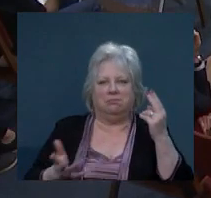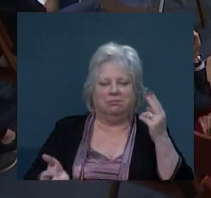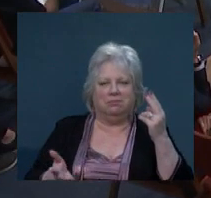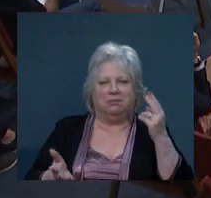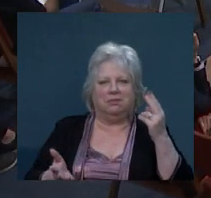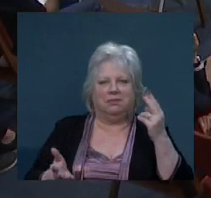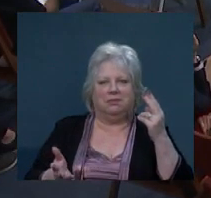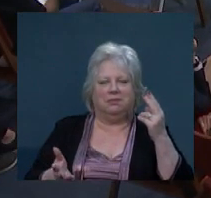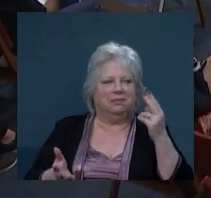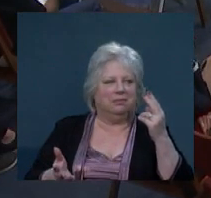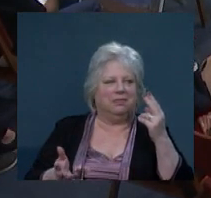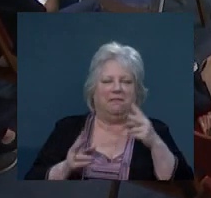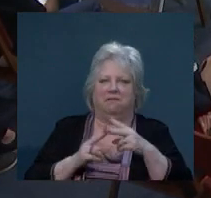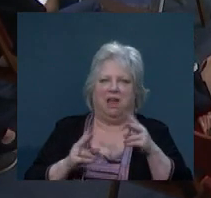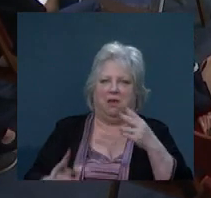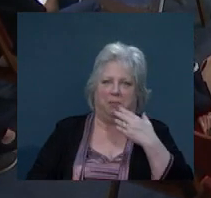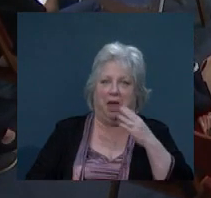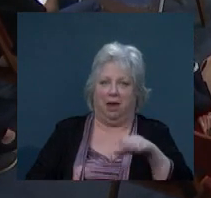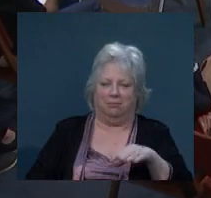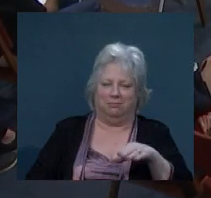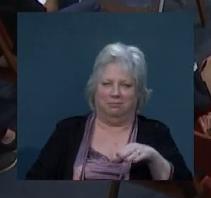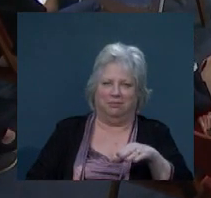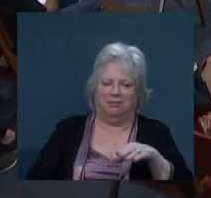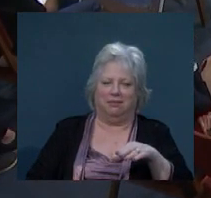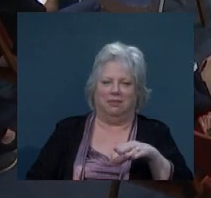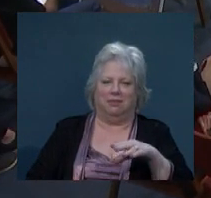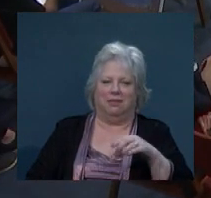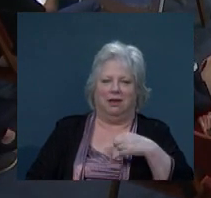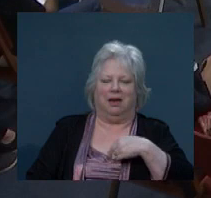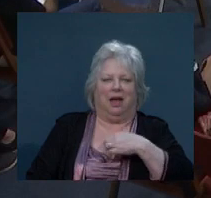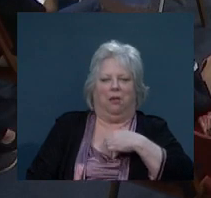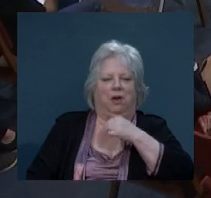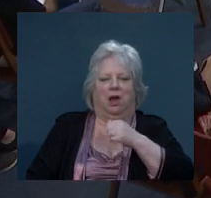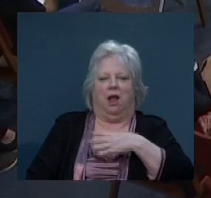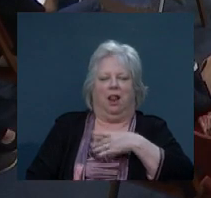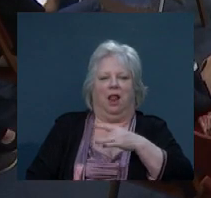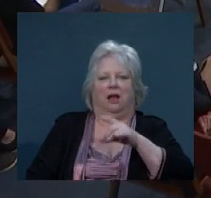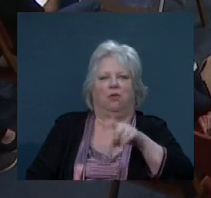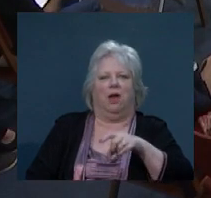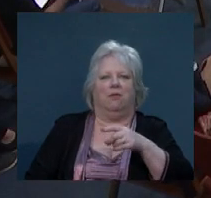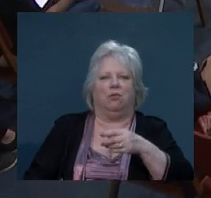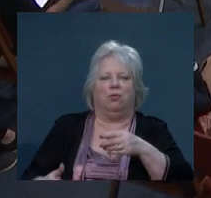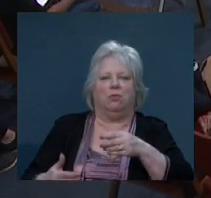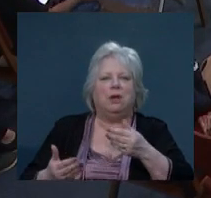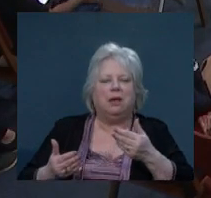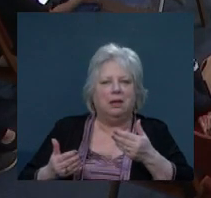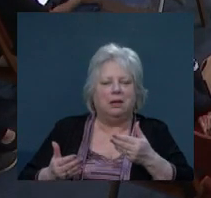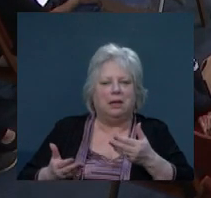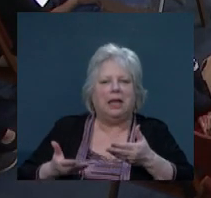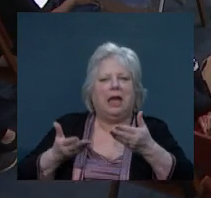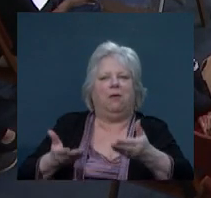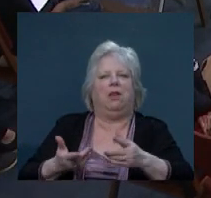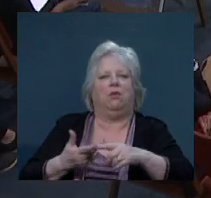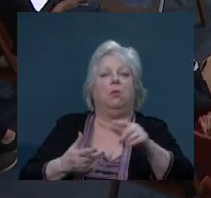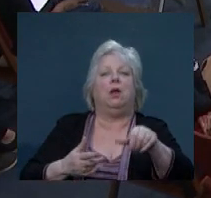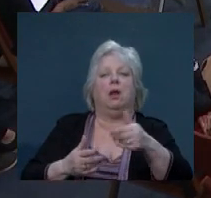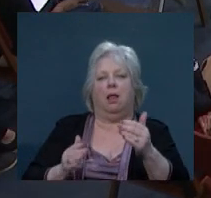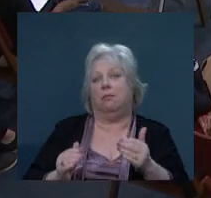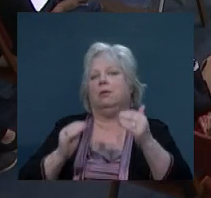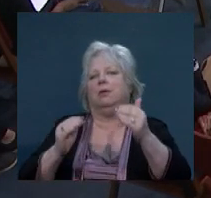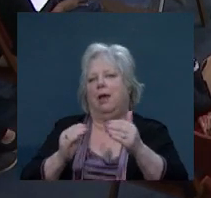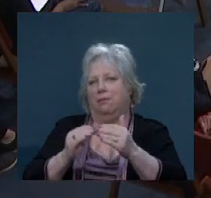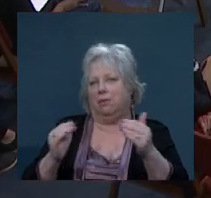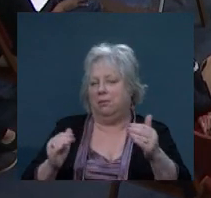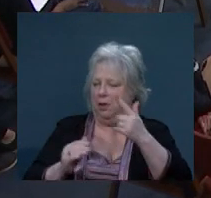I think very bad. And I would not like to have to take that to another level because I think that